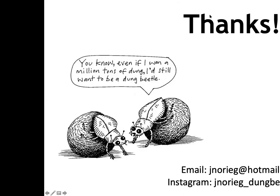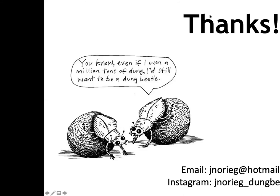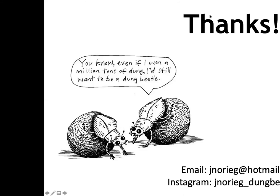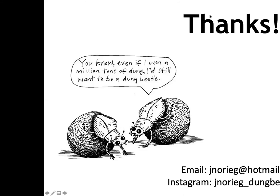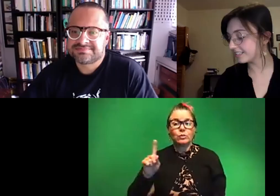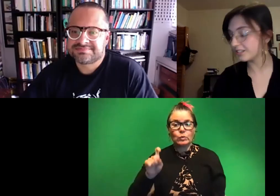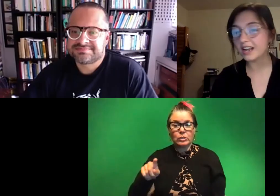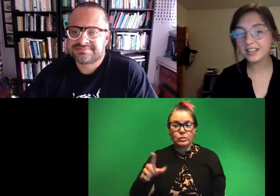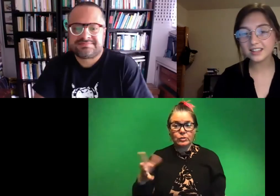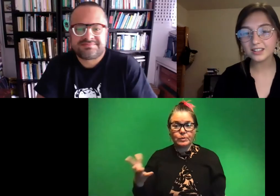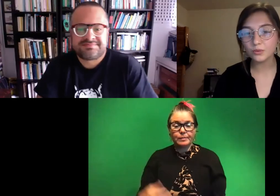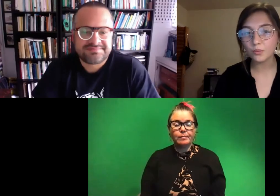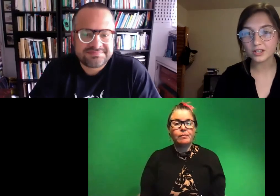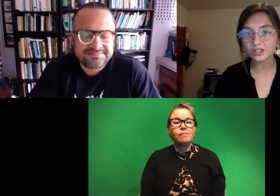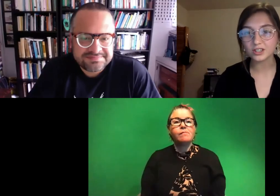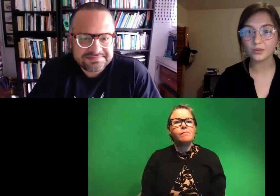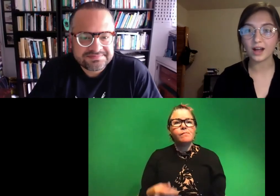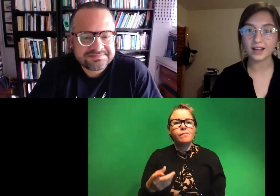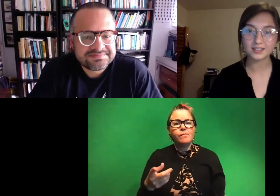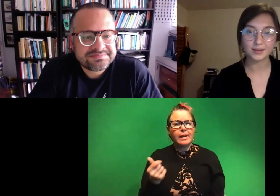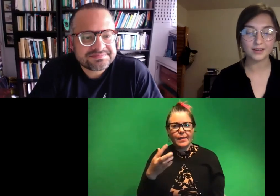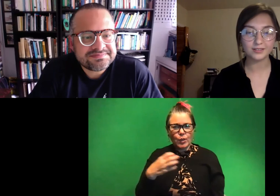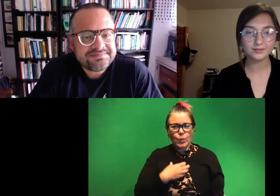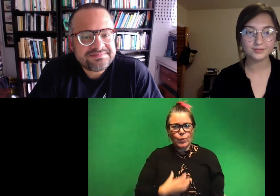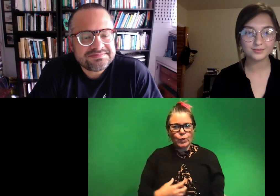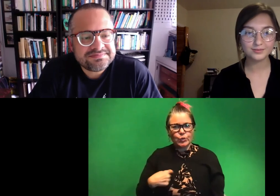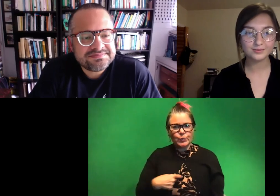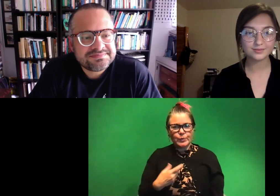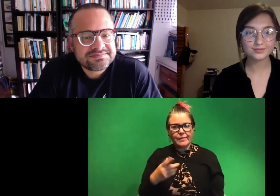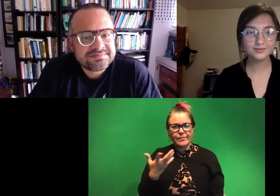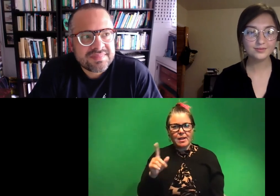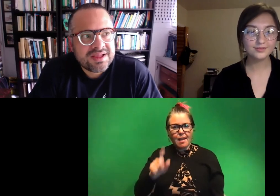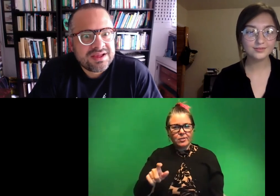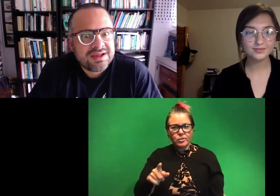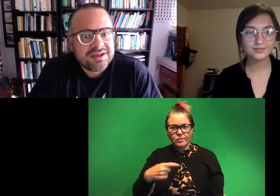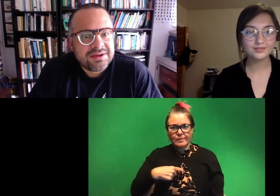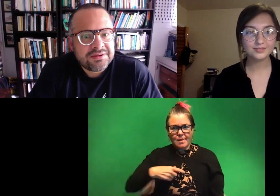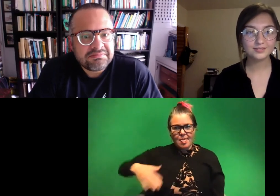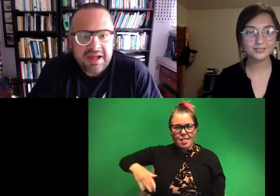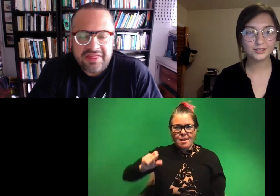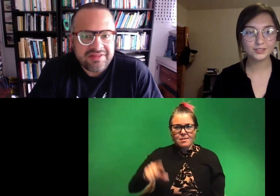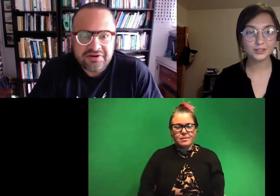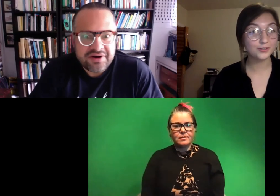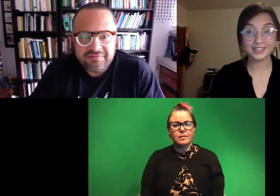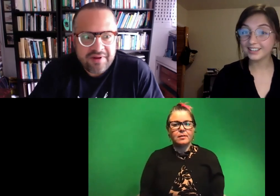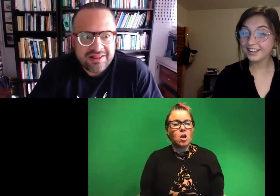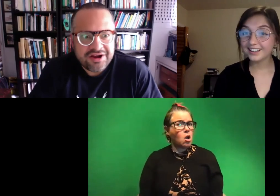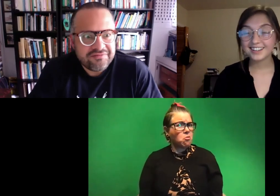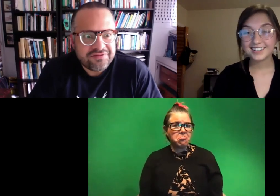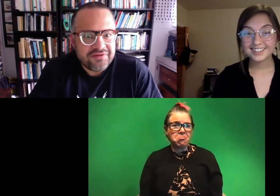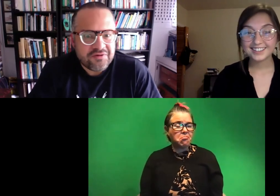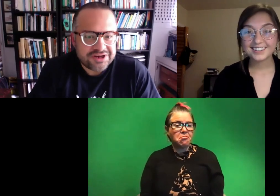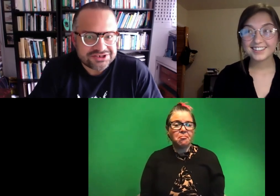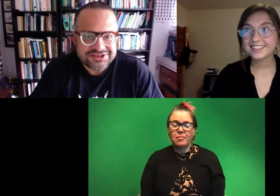question is there anything that you wished that you were asked about? I think there are a lot